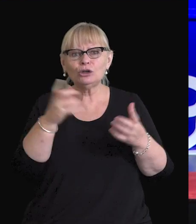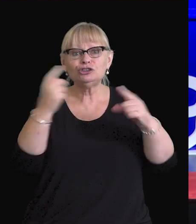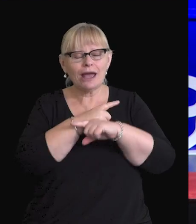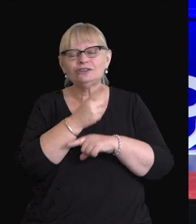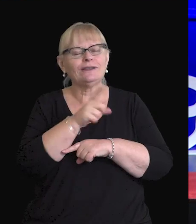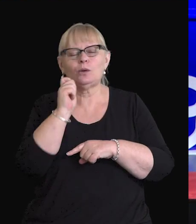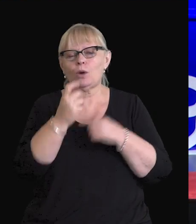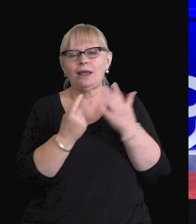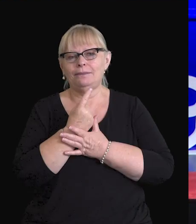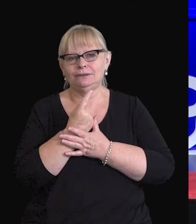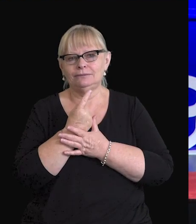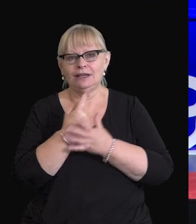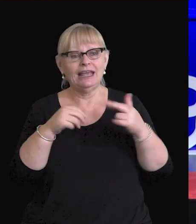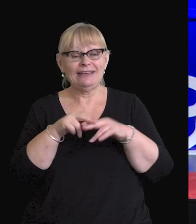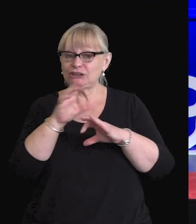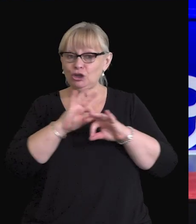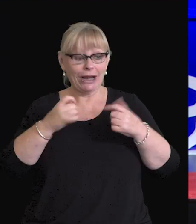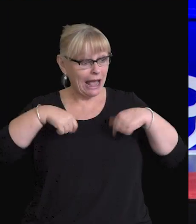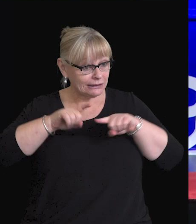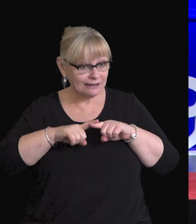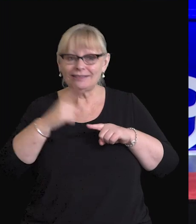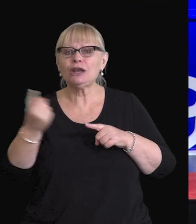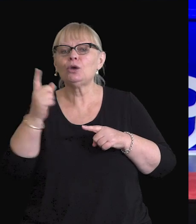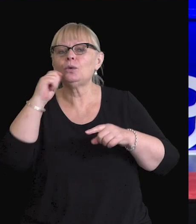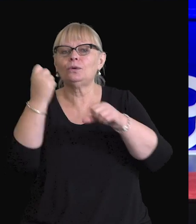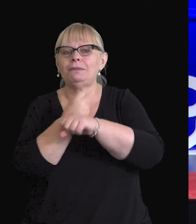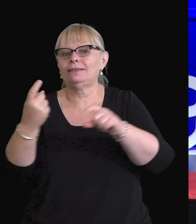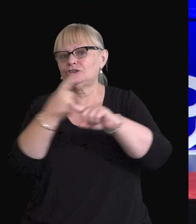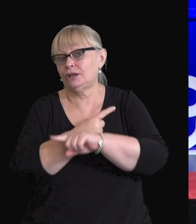come. If not us, then who? If not us, then who?